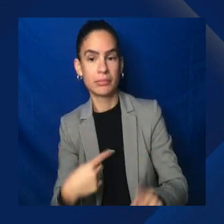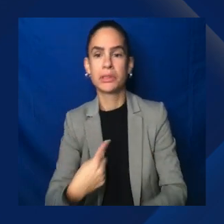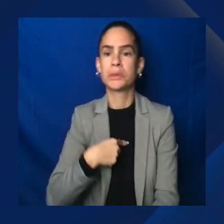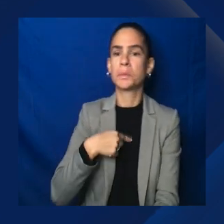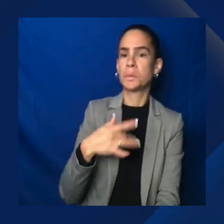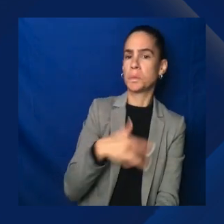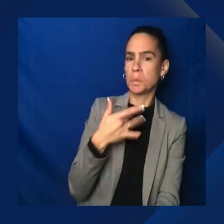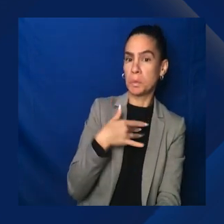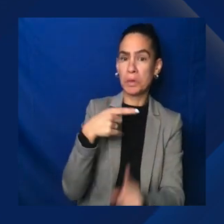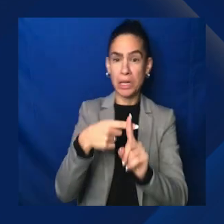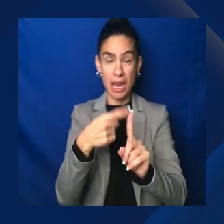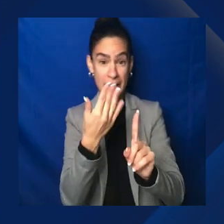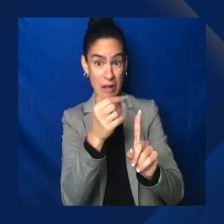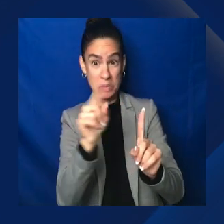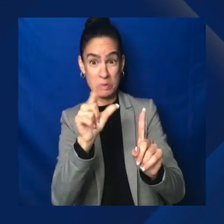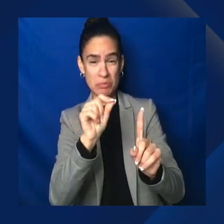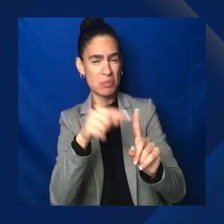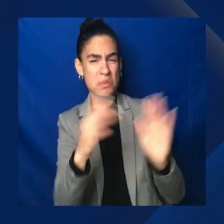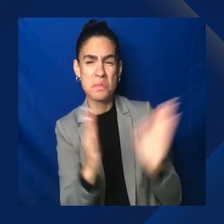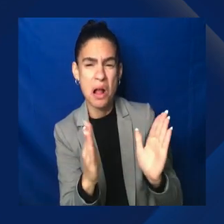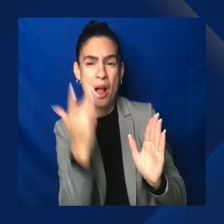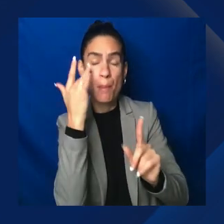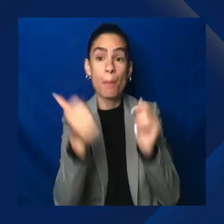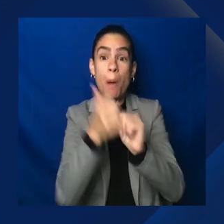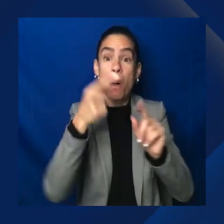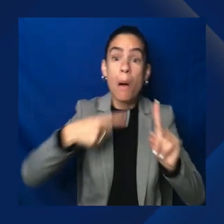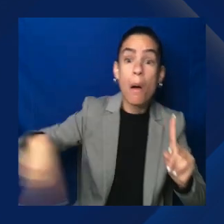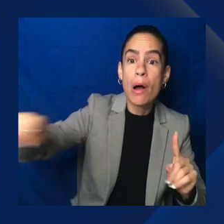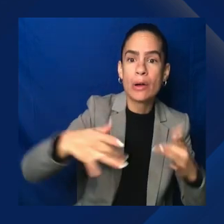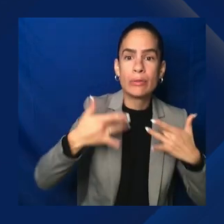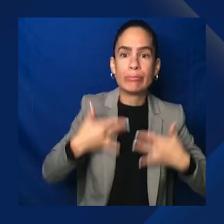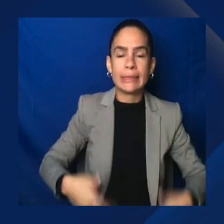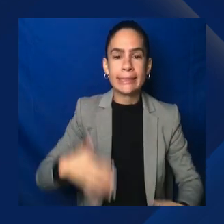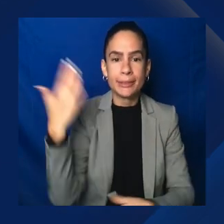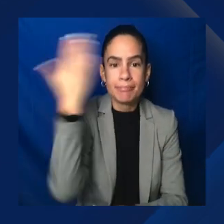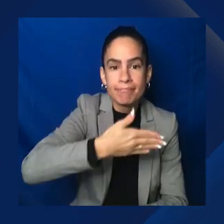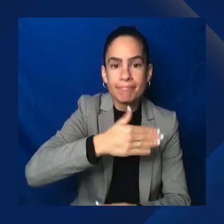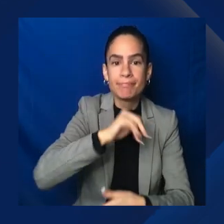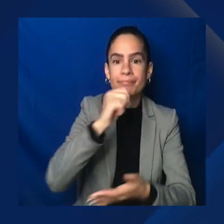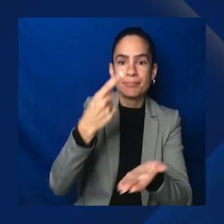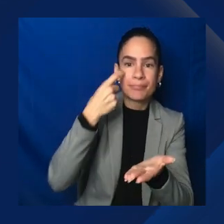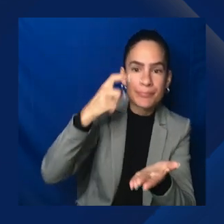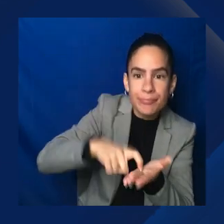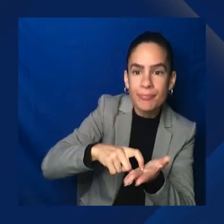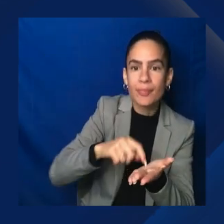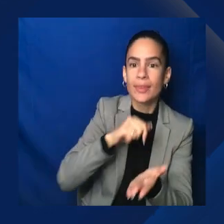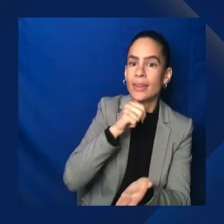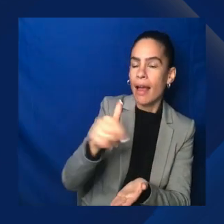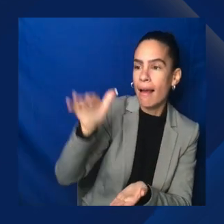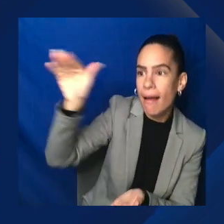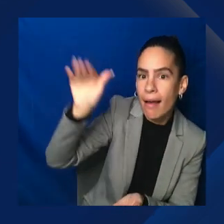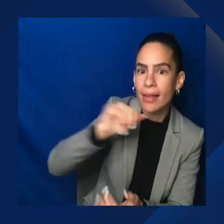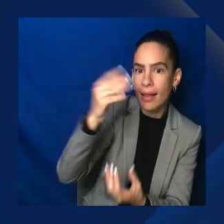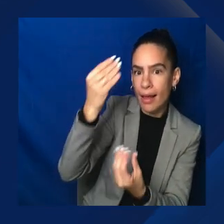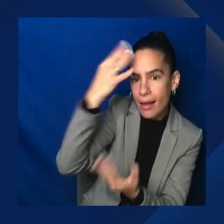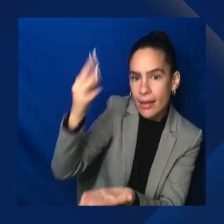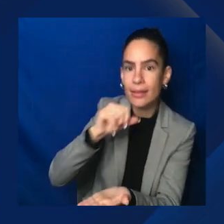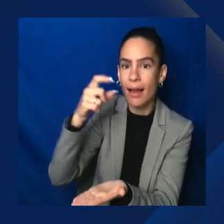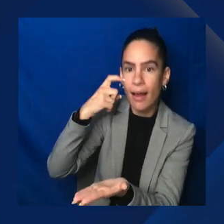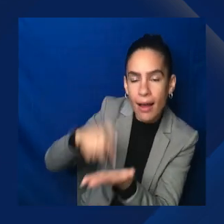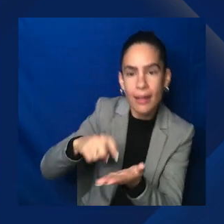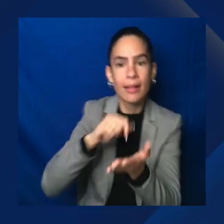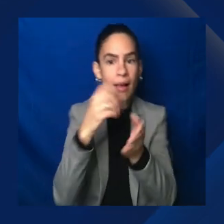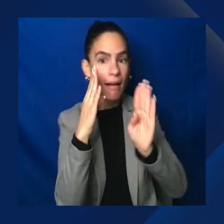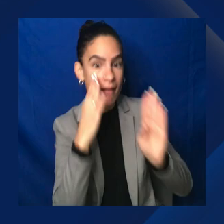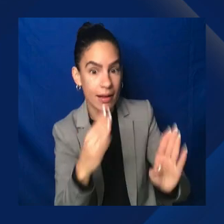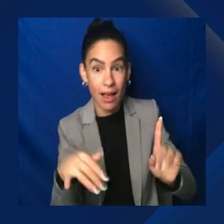goes unheard and unattended to. So it may be larger than that, which makes it a very